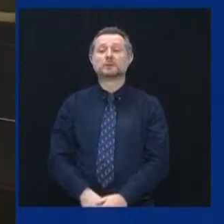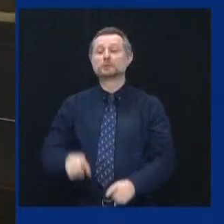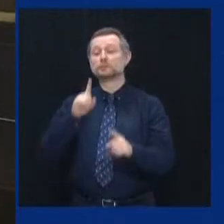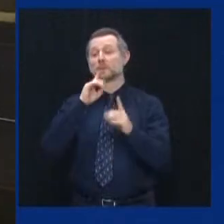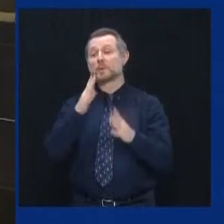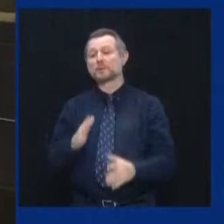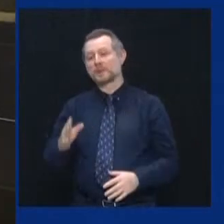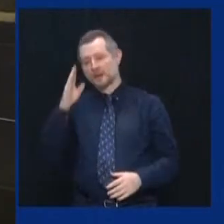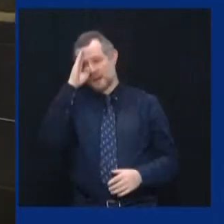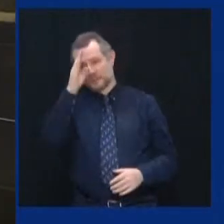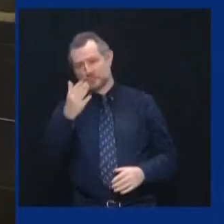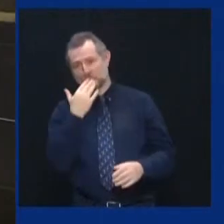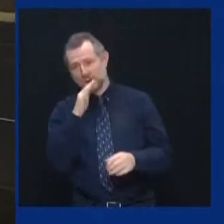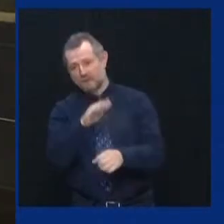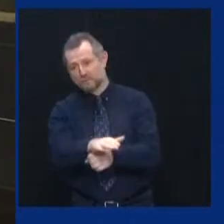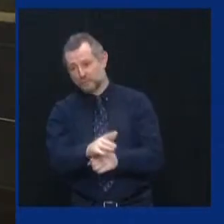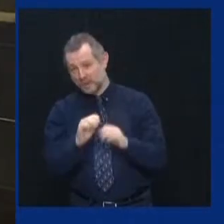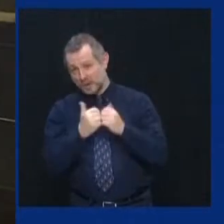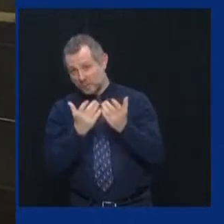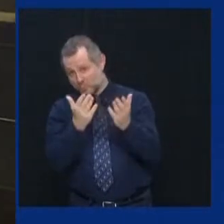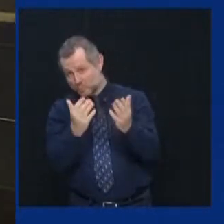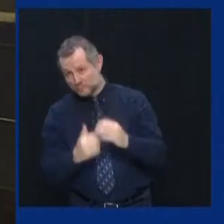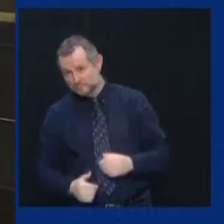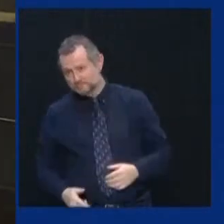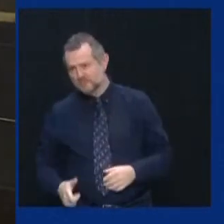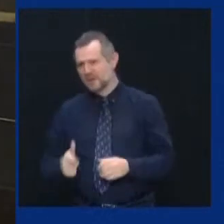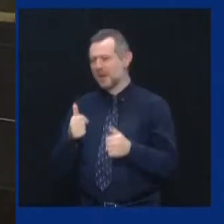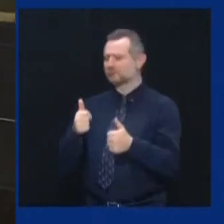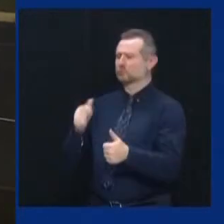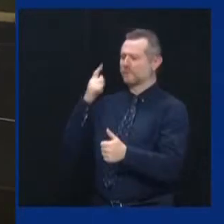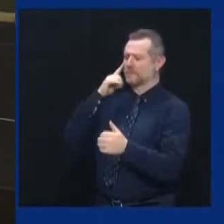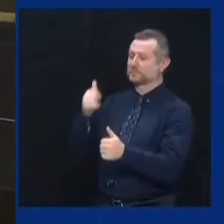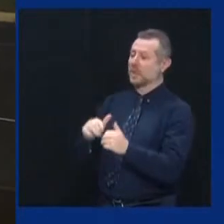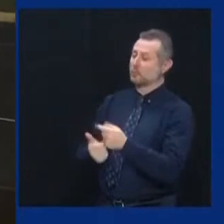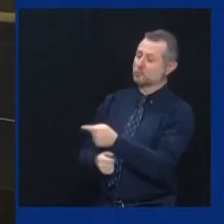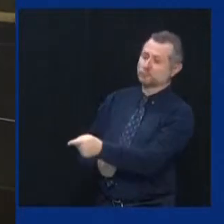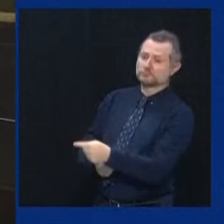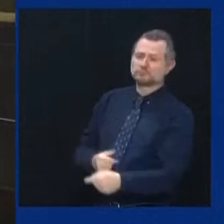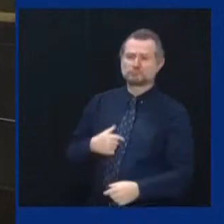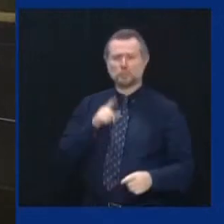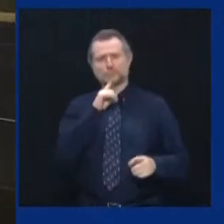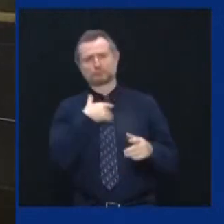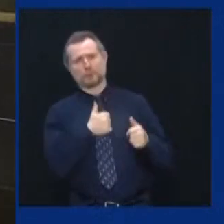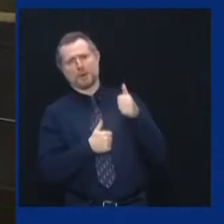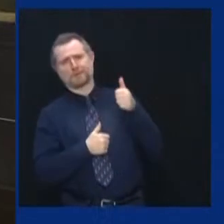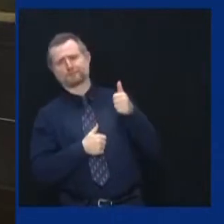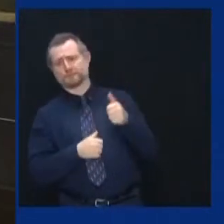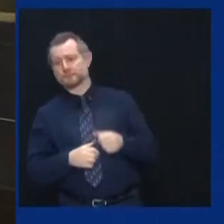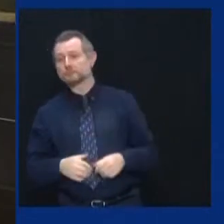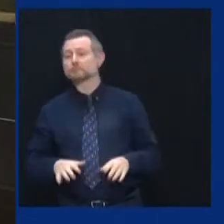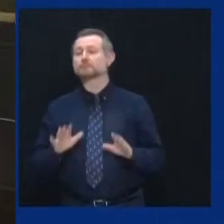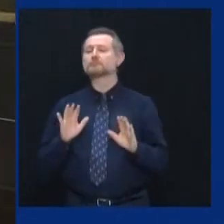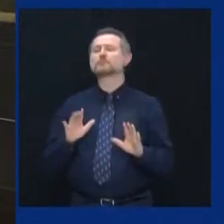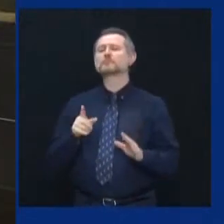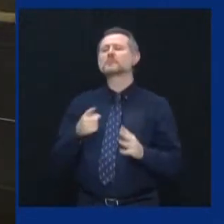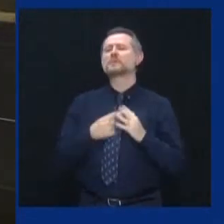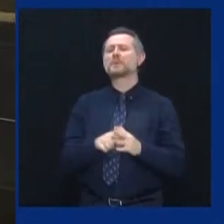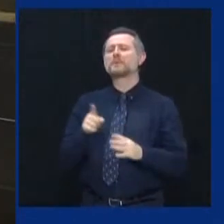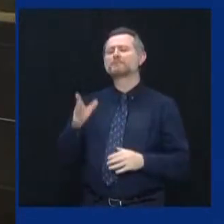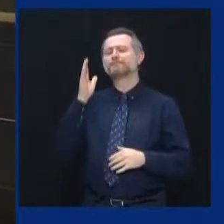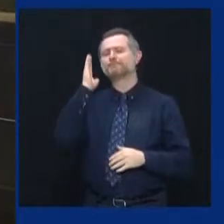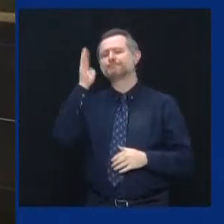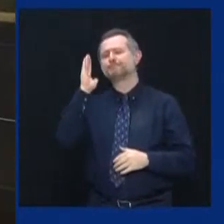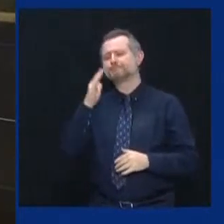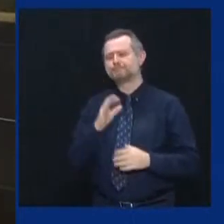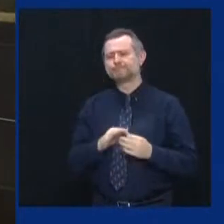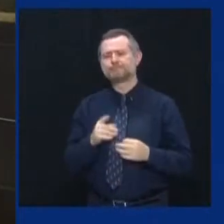Good afternoon, Governor. How are you? How are we doing, Jeff? Okay. Going back to the beginning of your comments here today, in addition